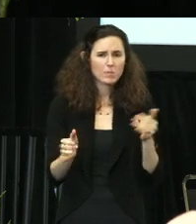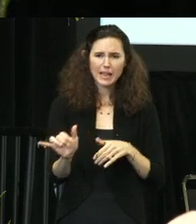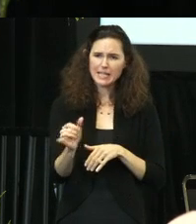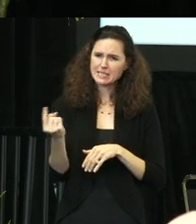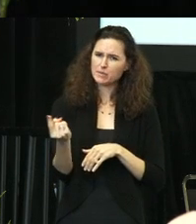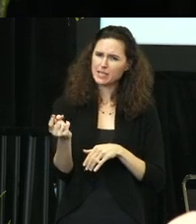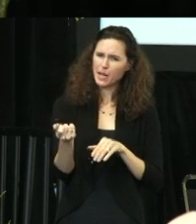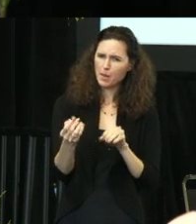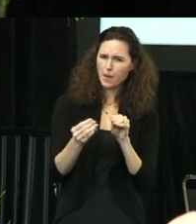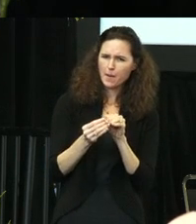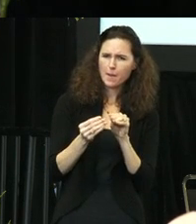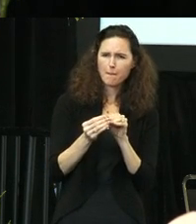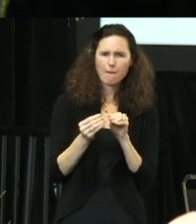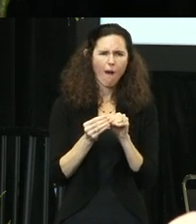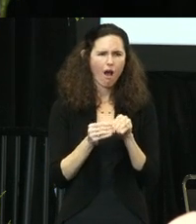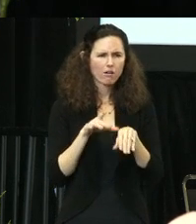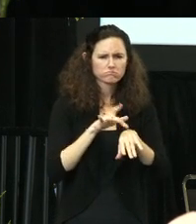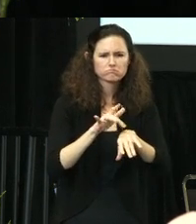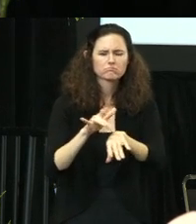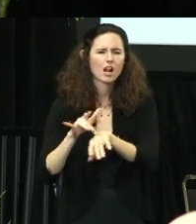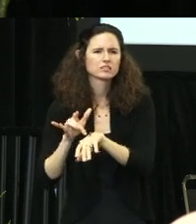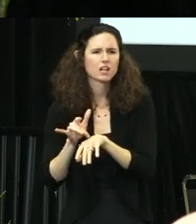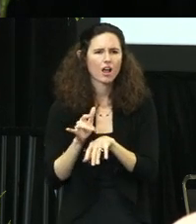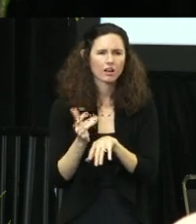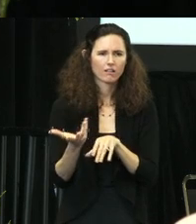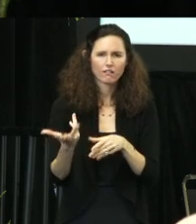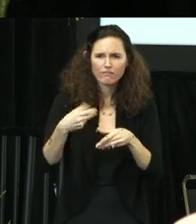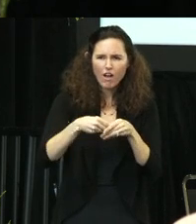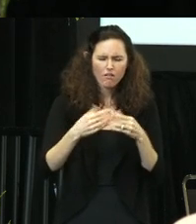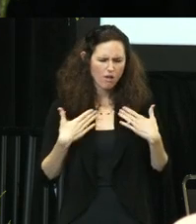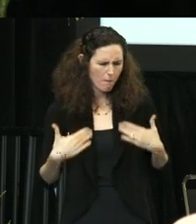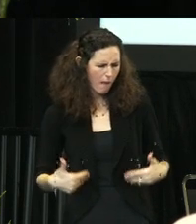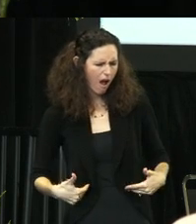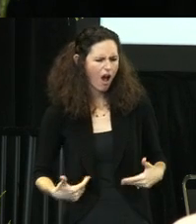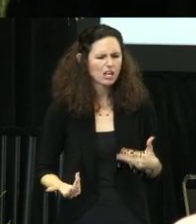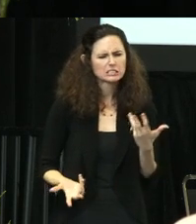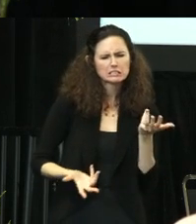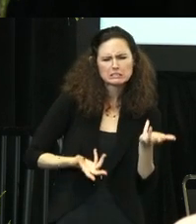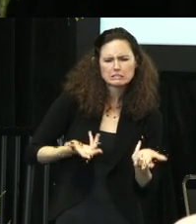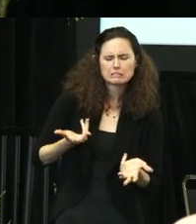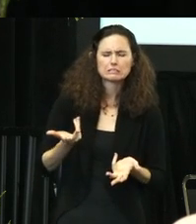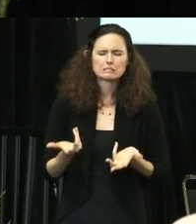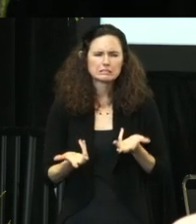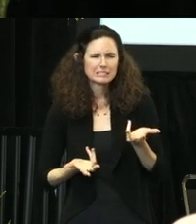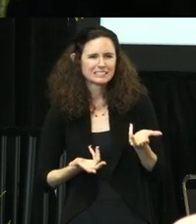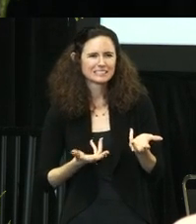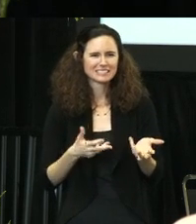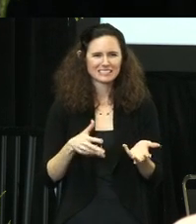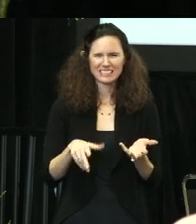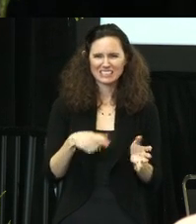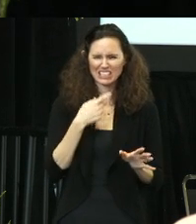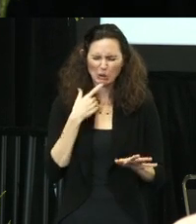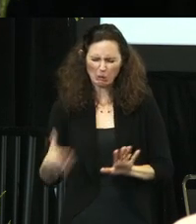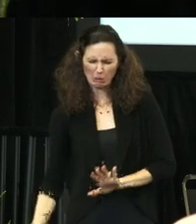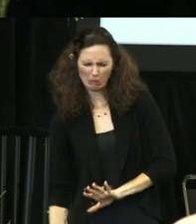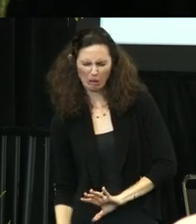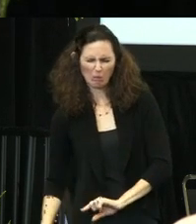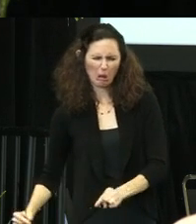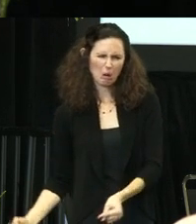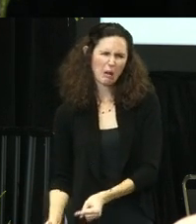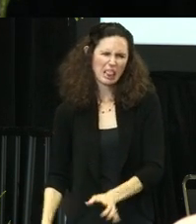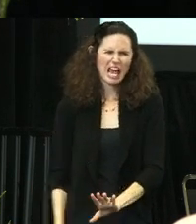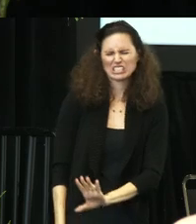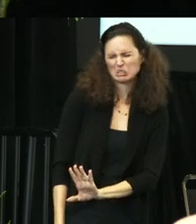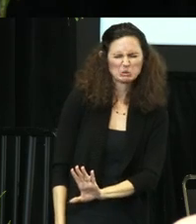was a little more kinesthetic and involved kind of the whole body and that kind of thing. And so, but then I pulled a hamstring, so we